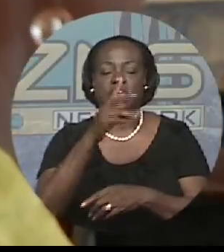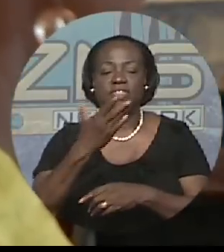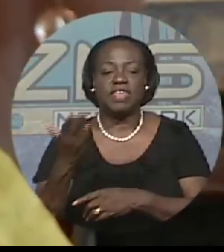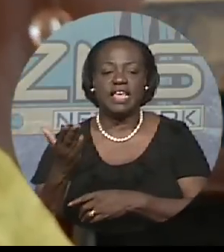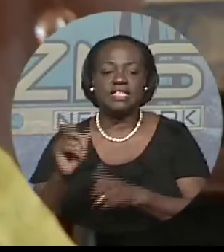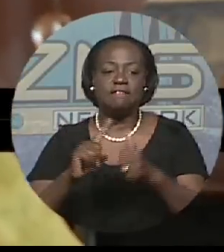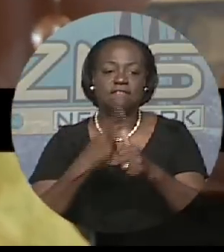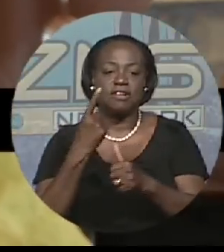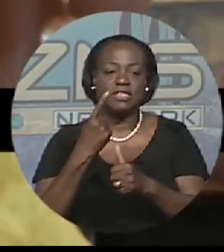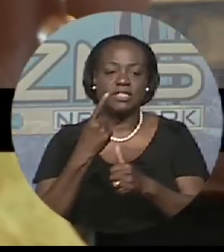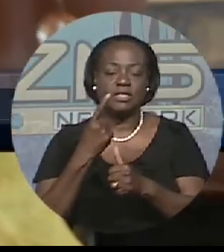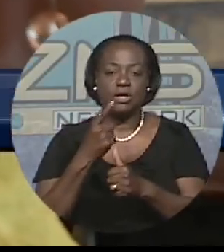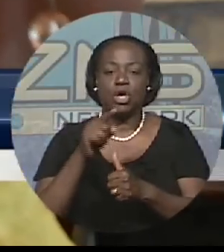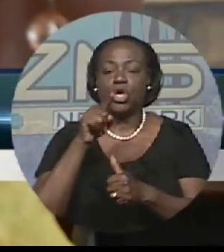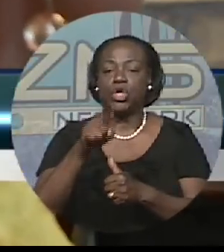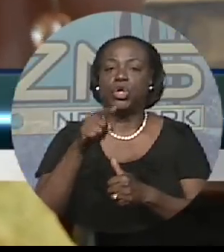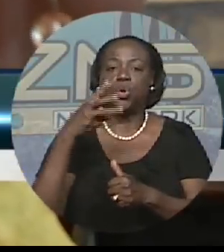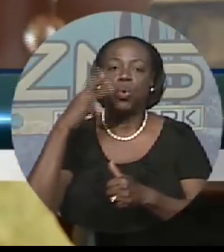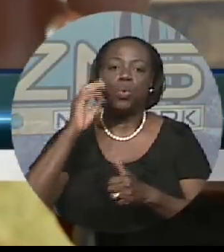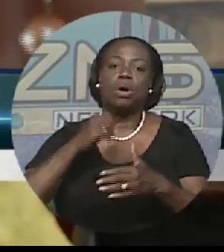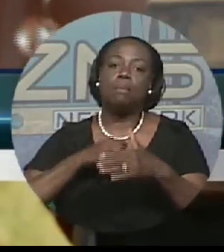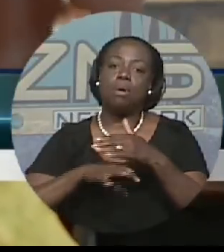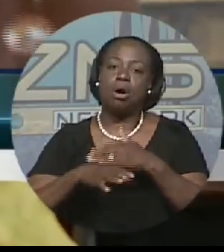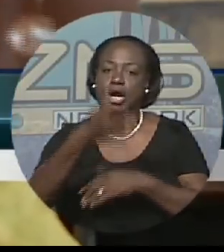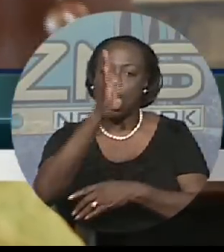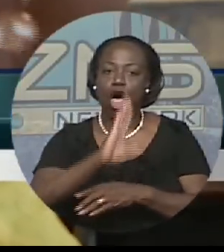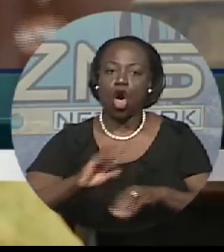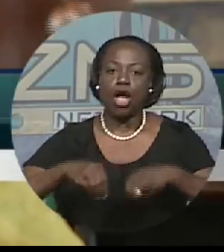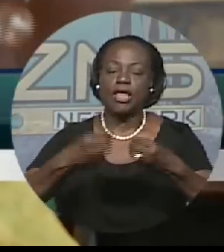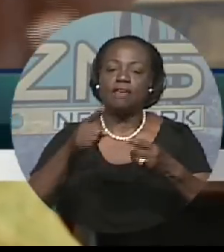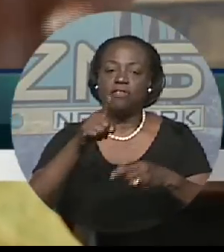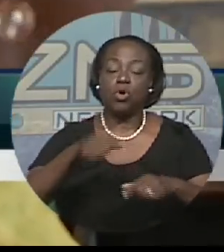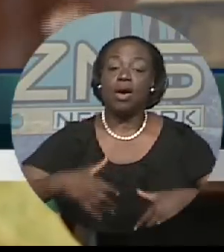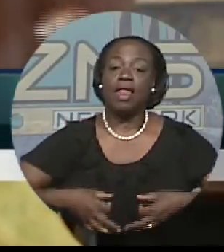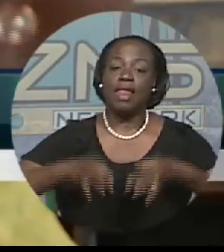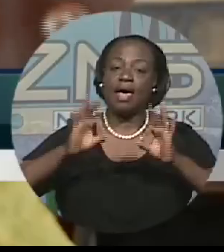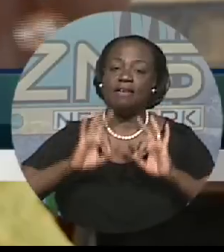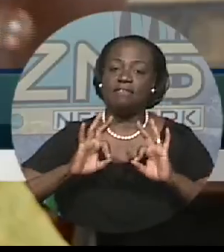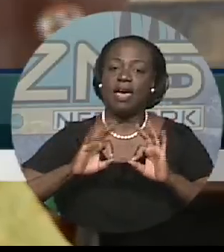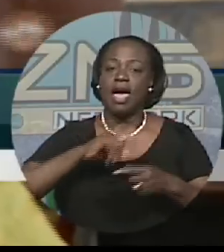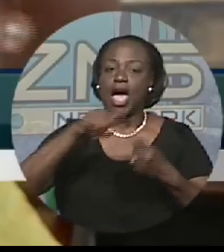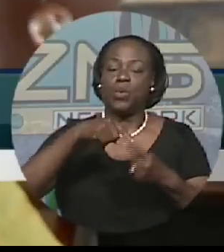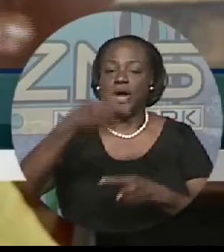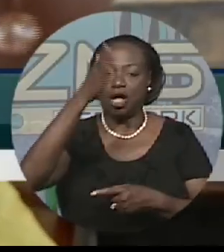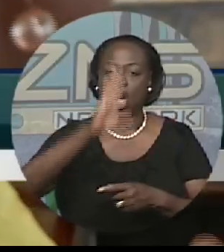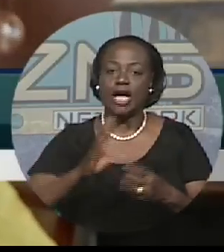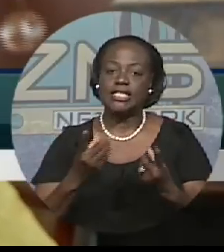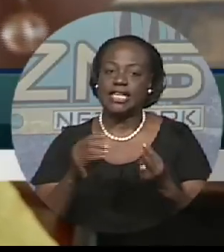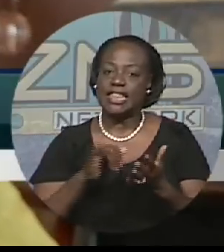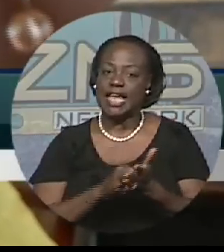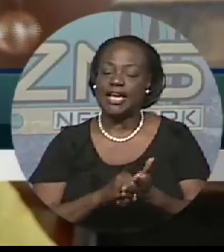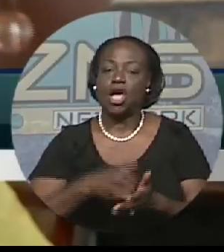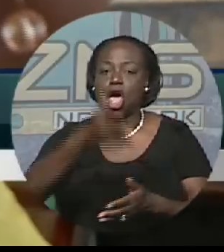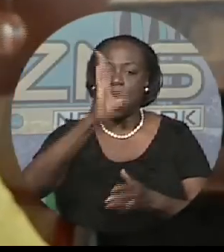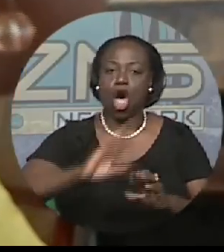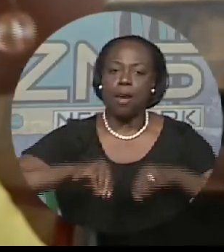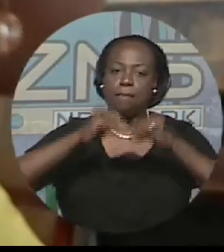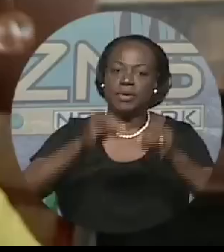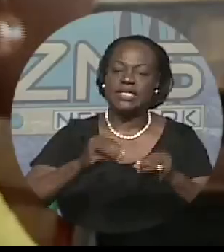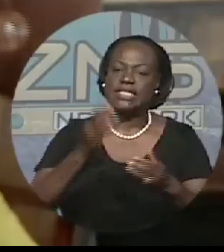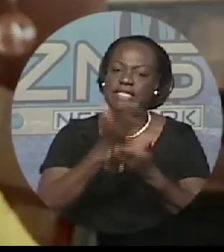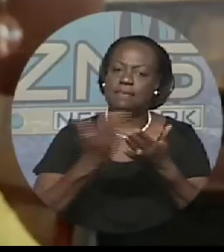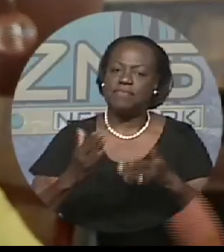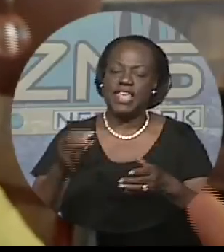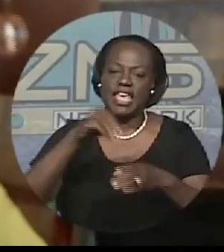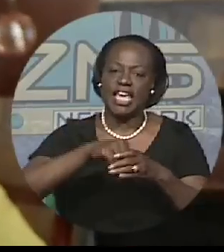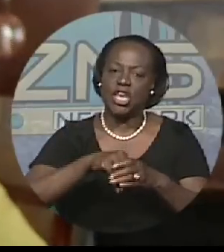thing it says is that you were born and God gave you life. And when God did that for you, God gave you something in you that's so incredible.